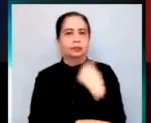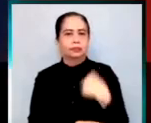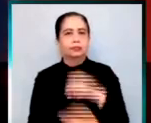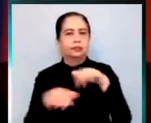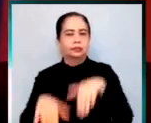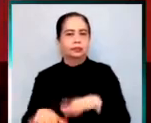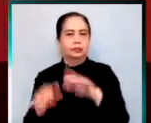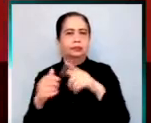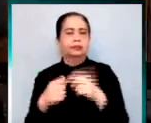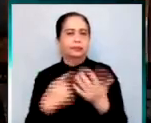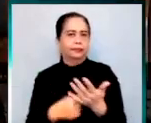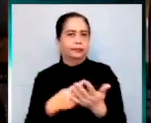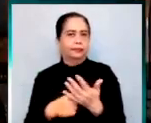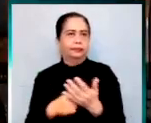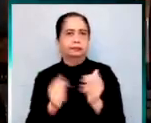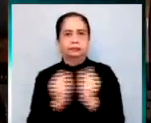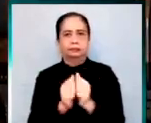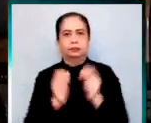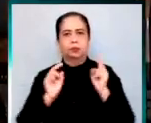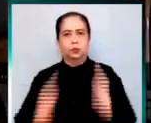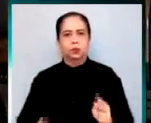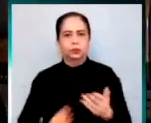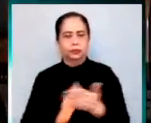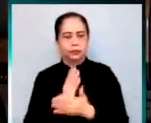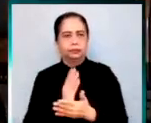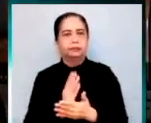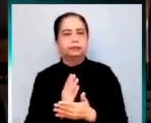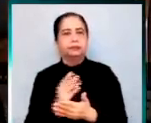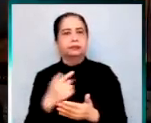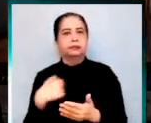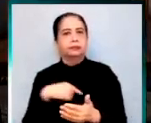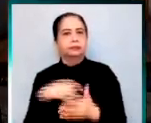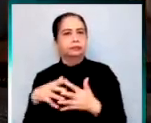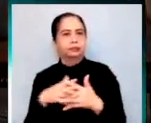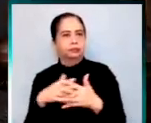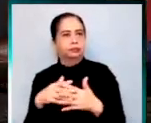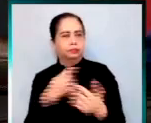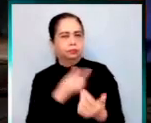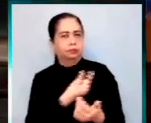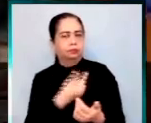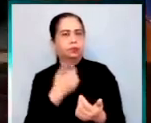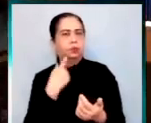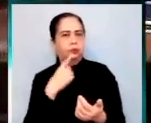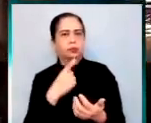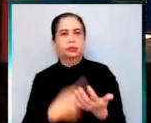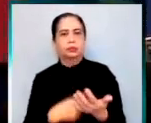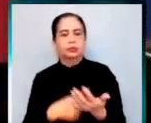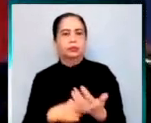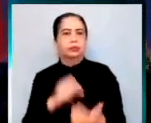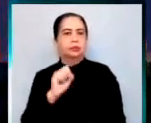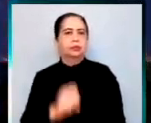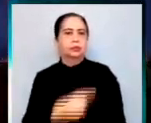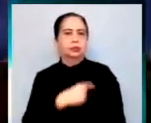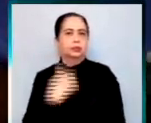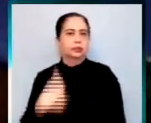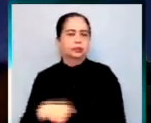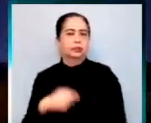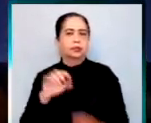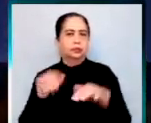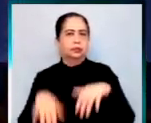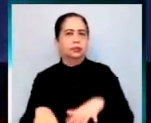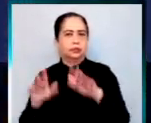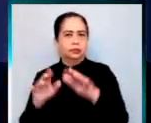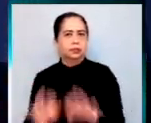pati na ang human rights. And I expect we'll discuss the South China Sea and disputes in critical